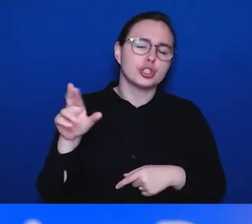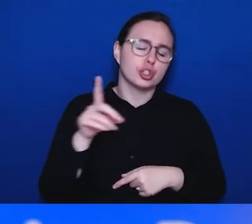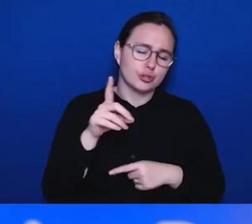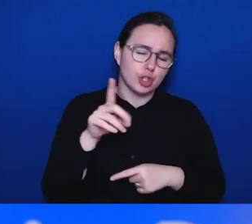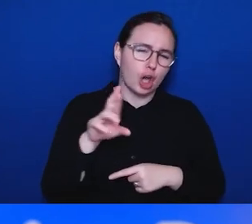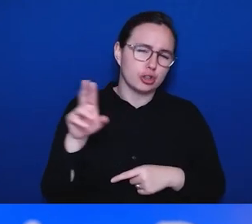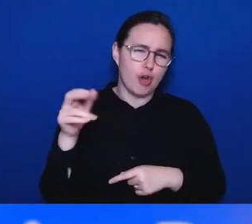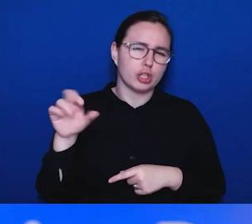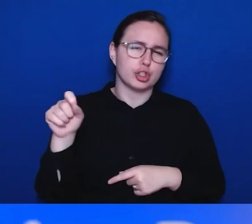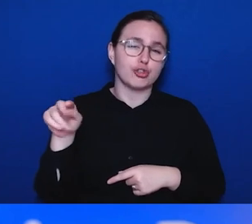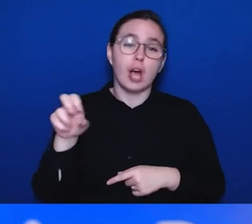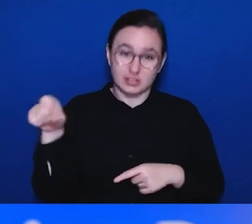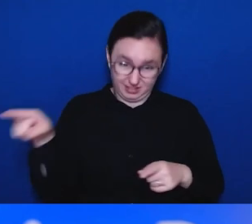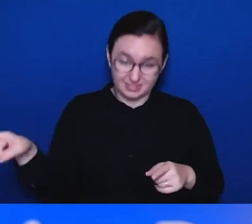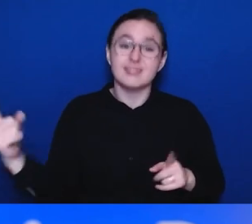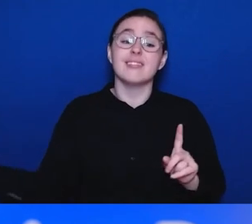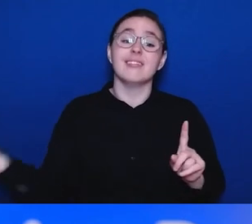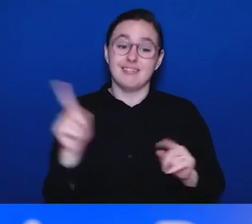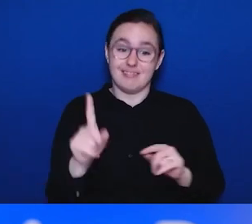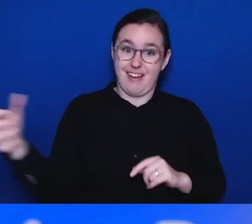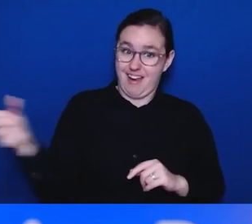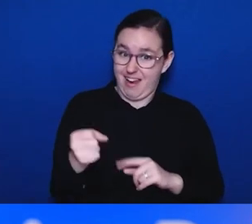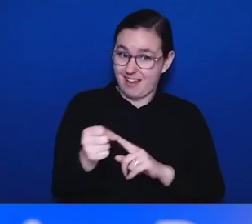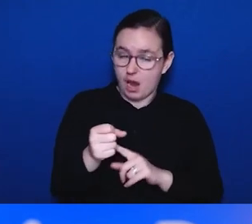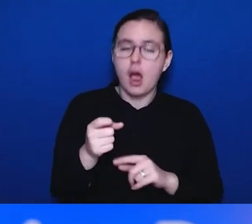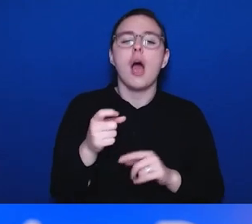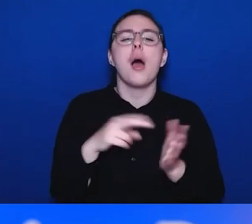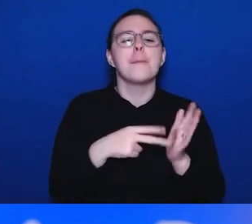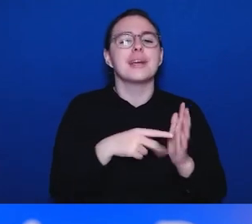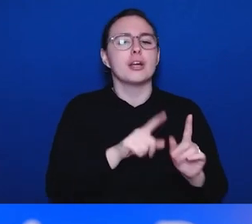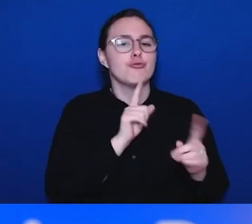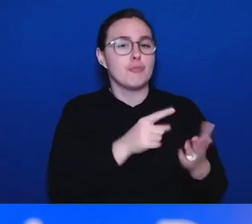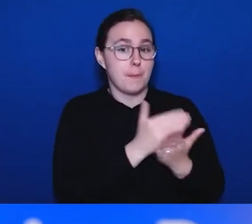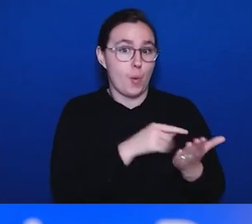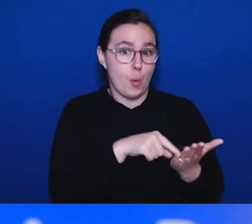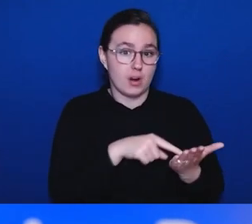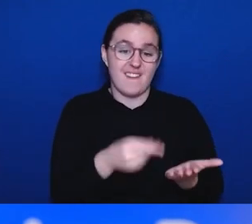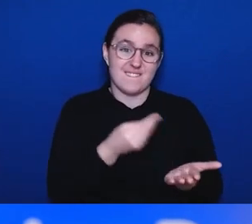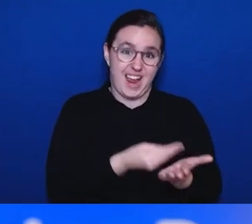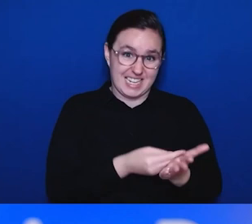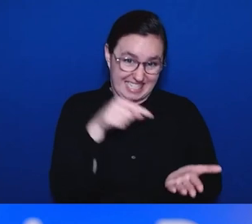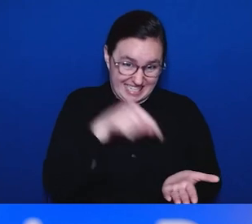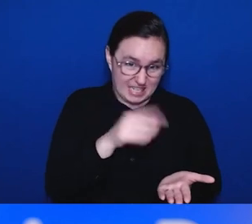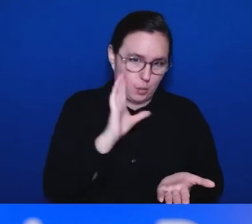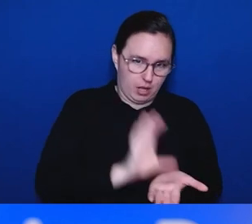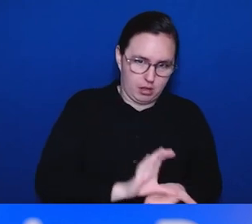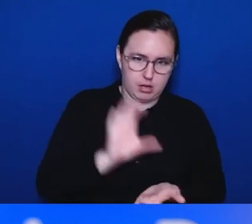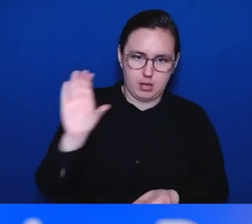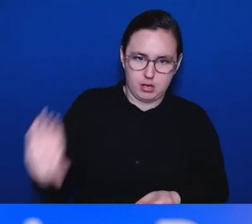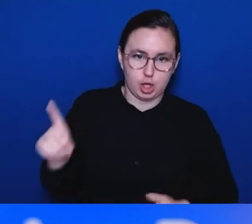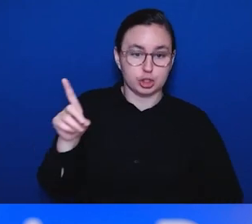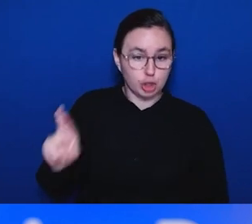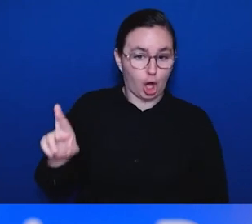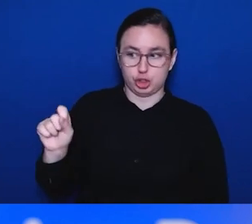for the medical school. Dr. Strasser has been recruited and, as I announced today, hired to take on that role.